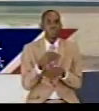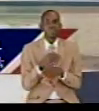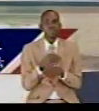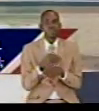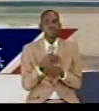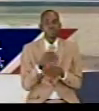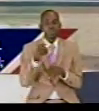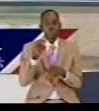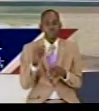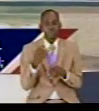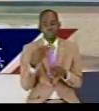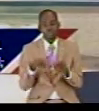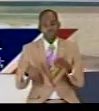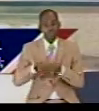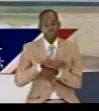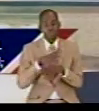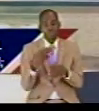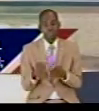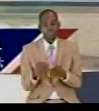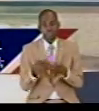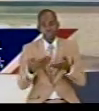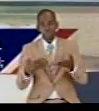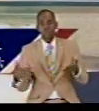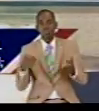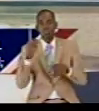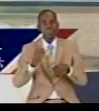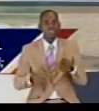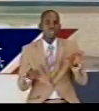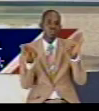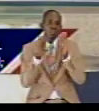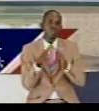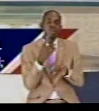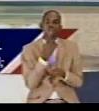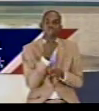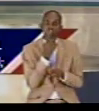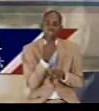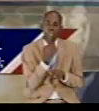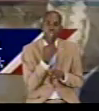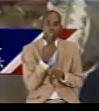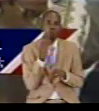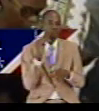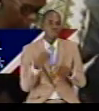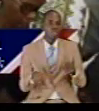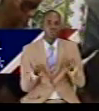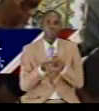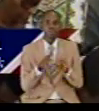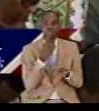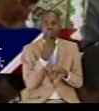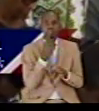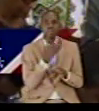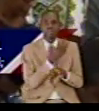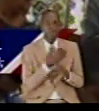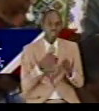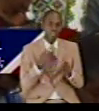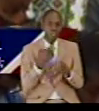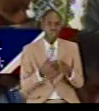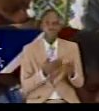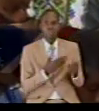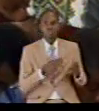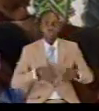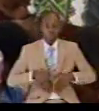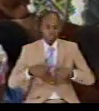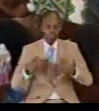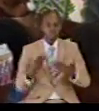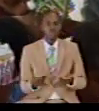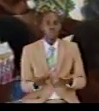remove the cover. You cannot seal your mouth, close your mouth, and then pour out your soul. You have to